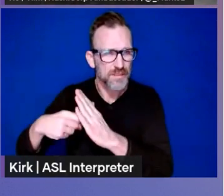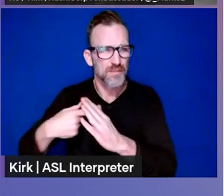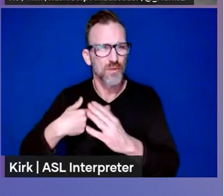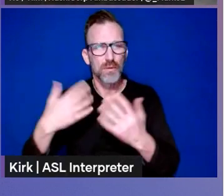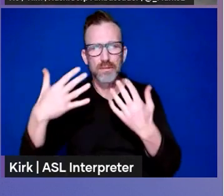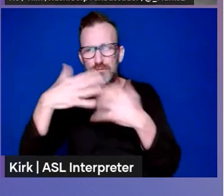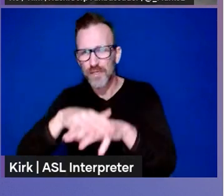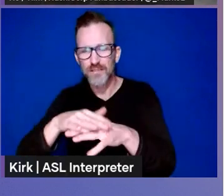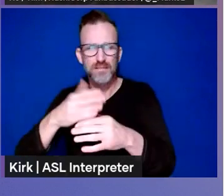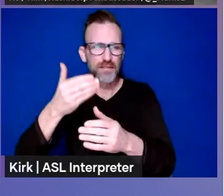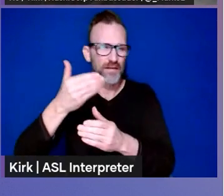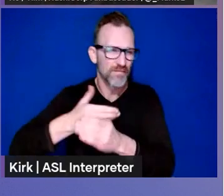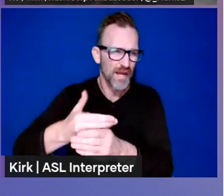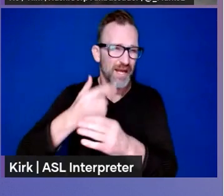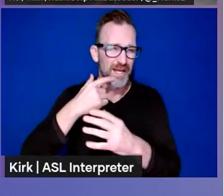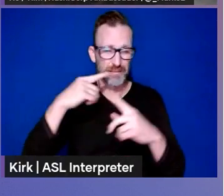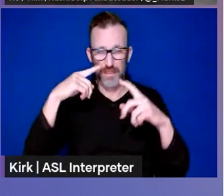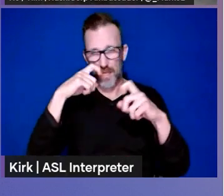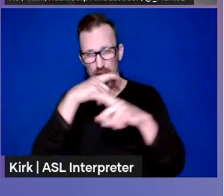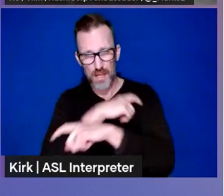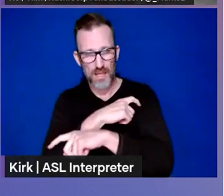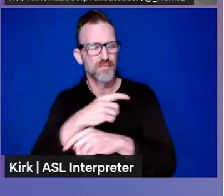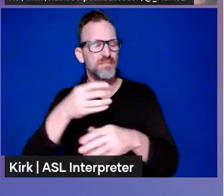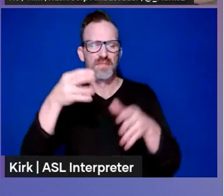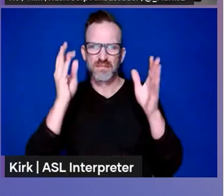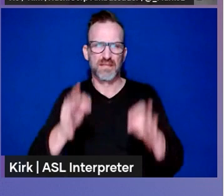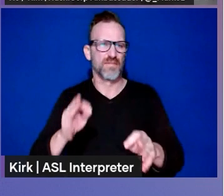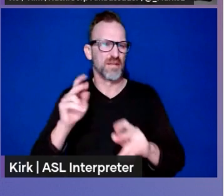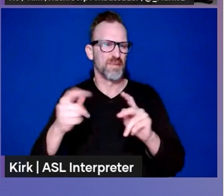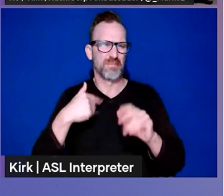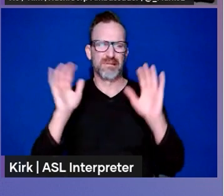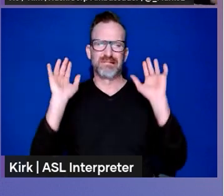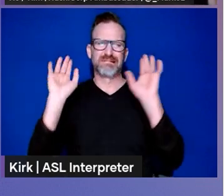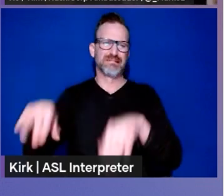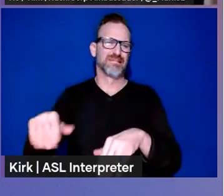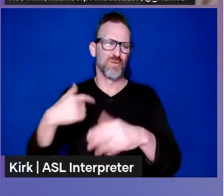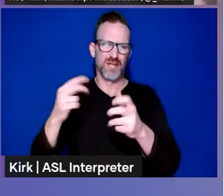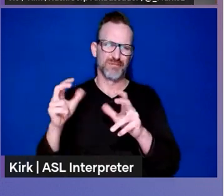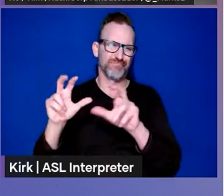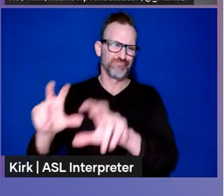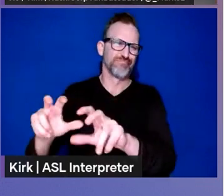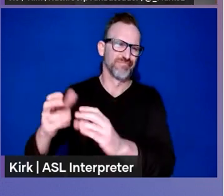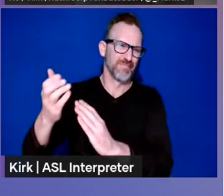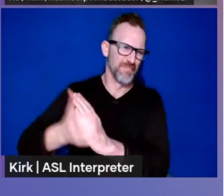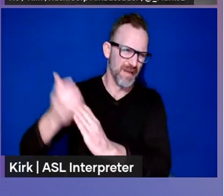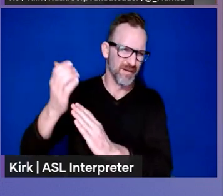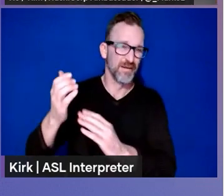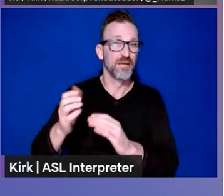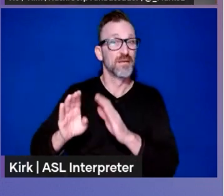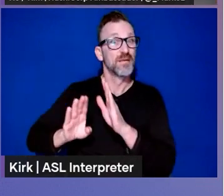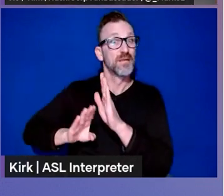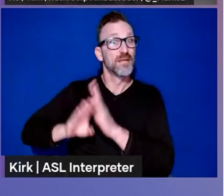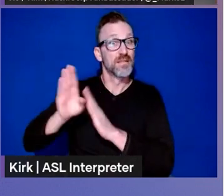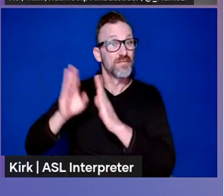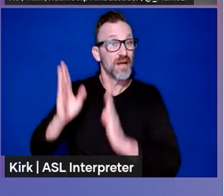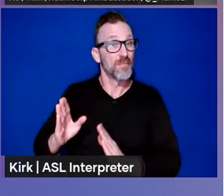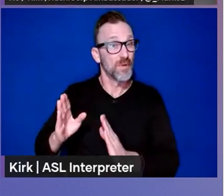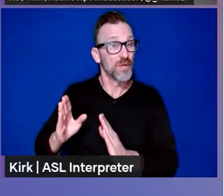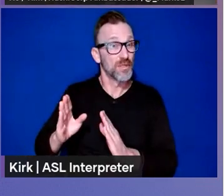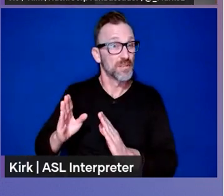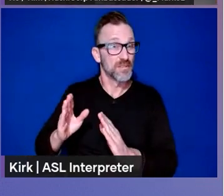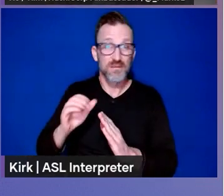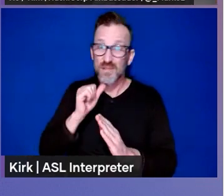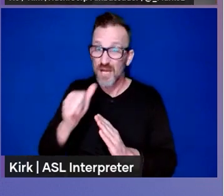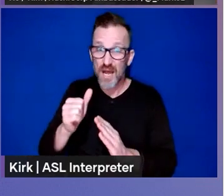them. So it's definitely something we want to abstract away, especially from developers that maybe don't come from the infrastructure